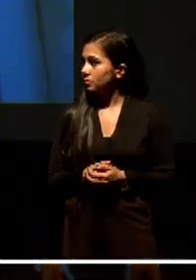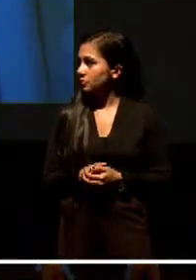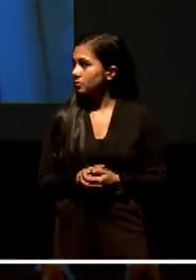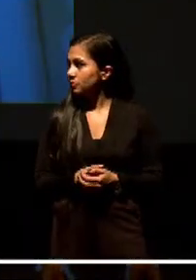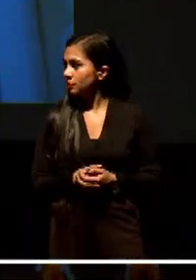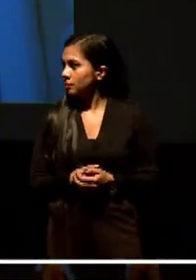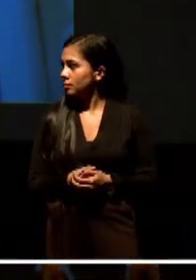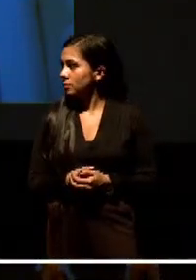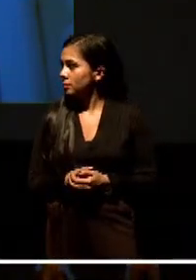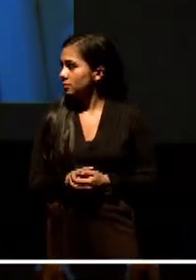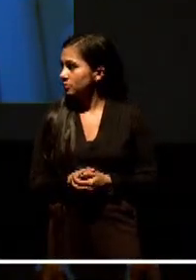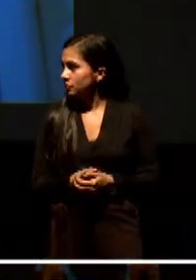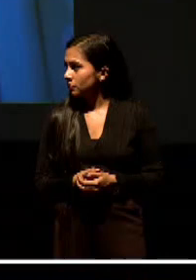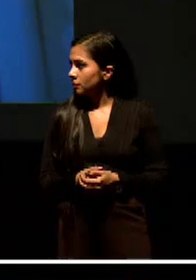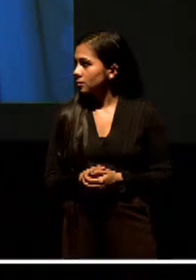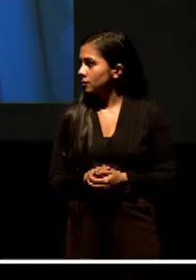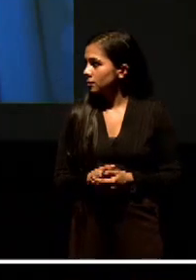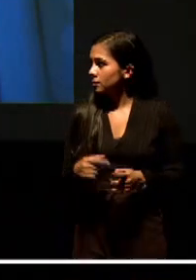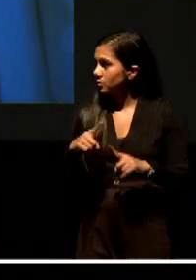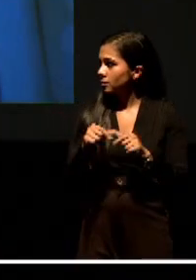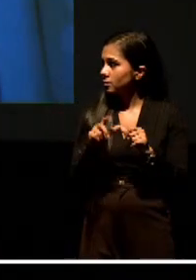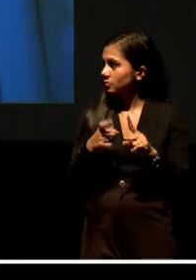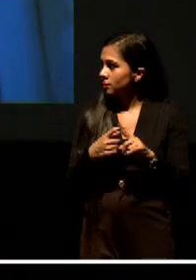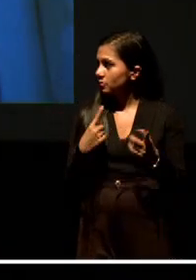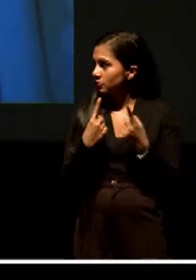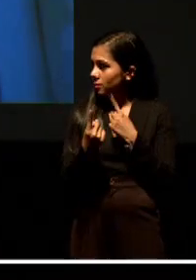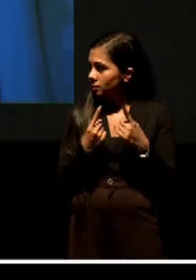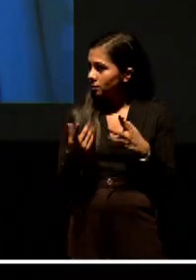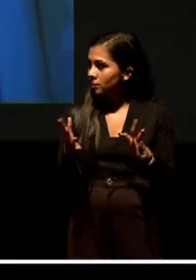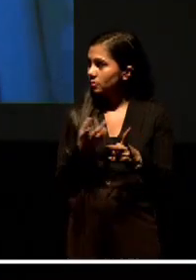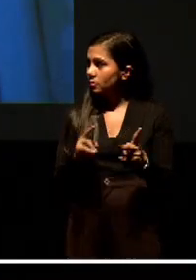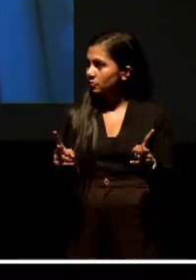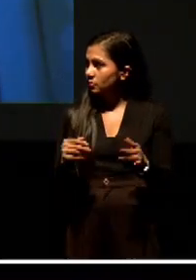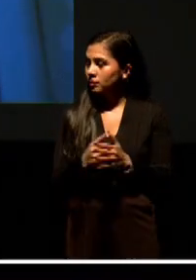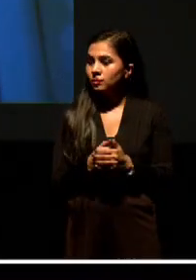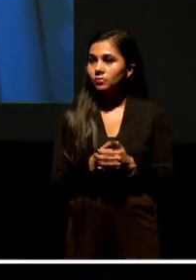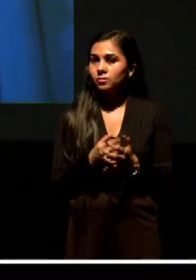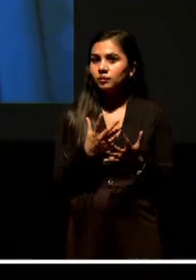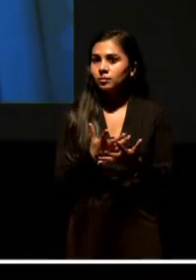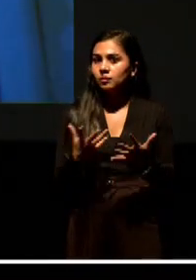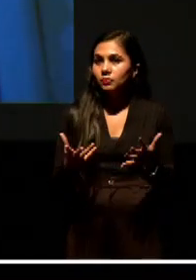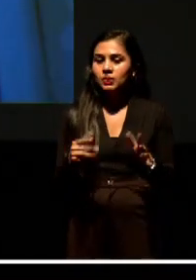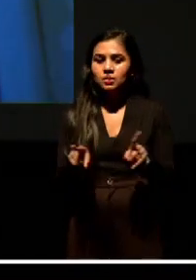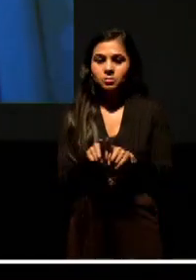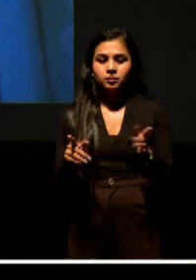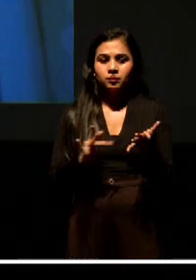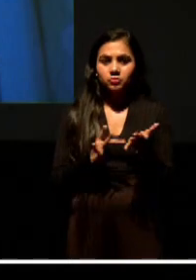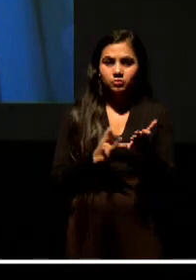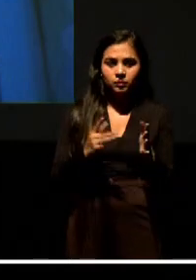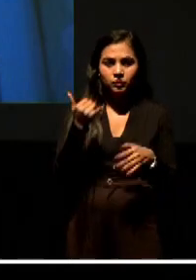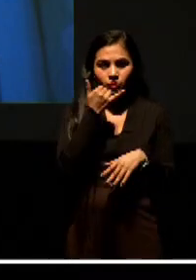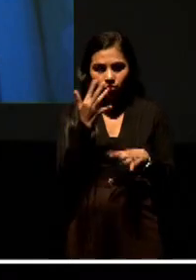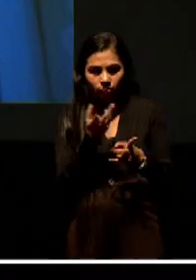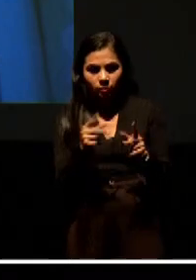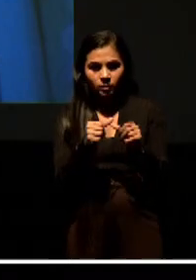can perhaps talk to us about what are the strategies that can be adopted to especially design mobile